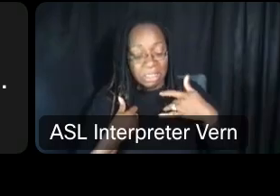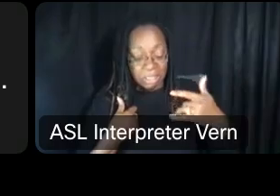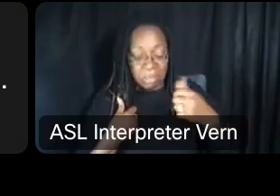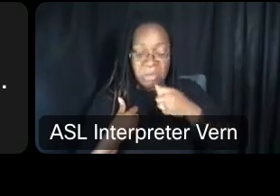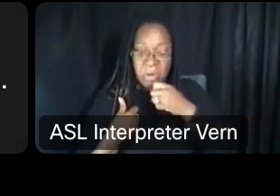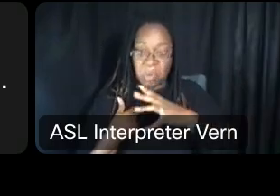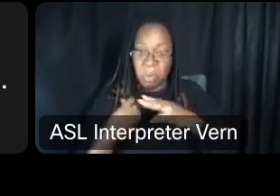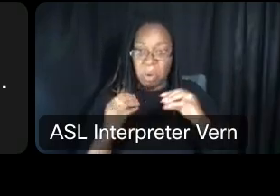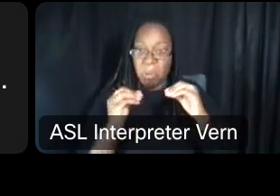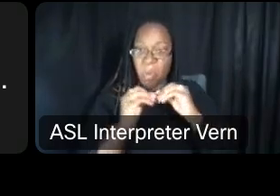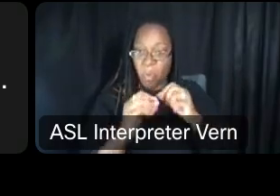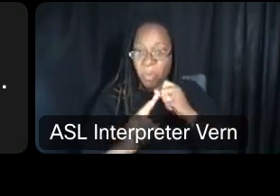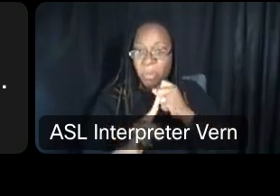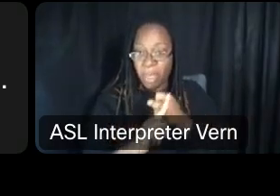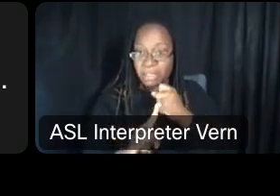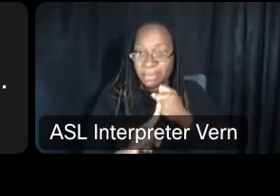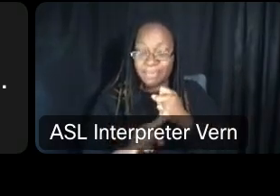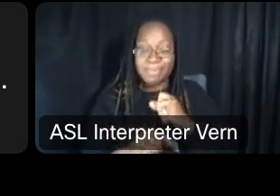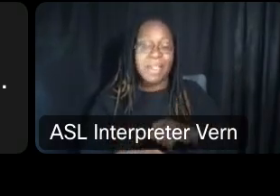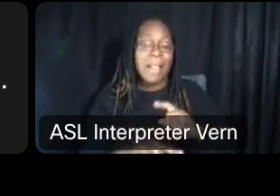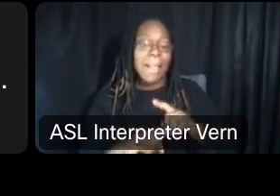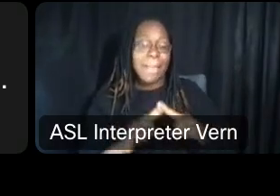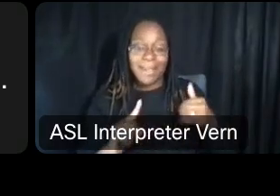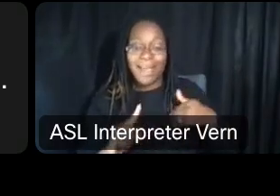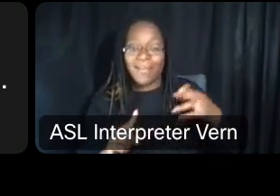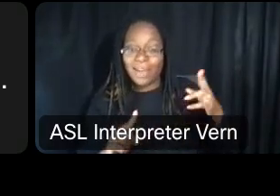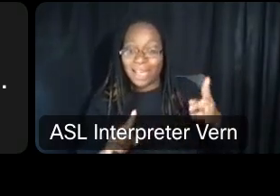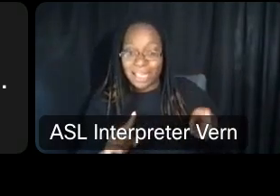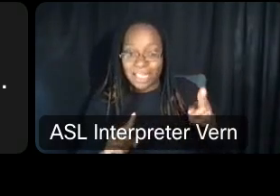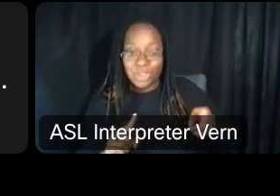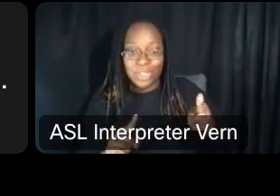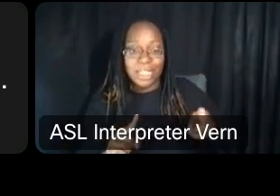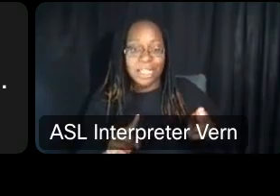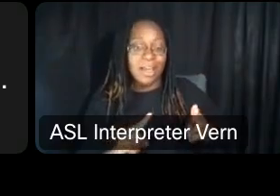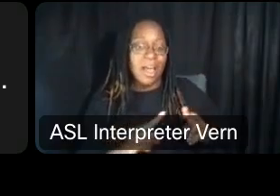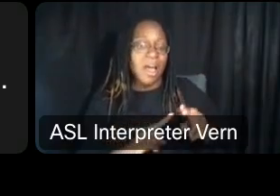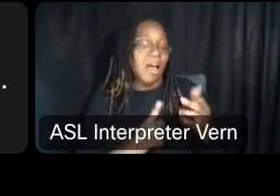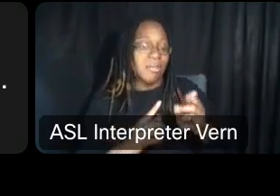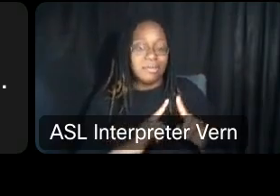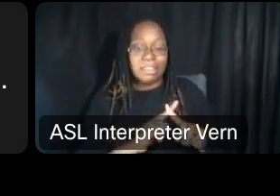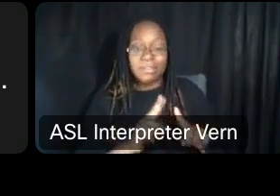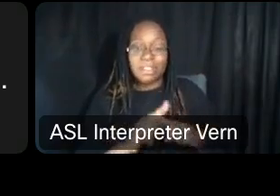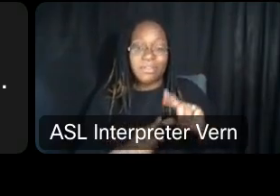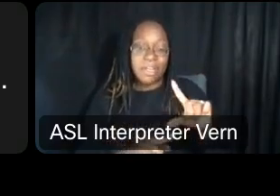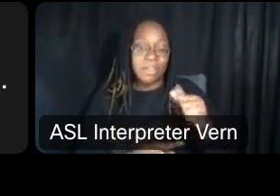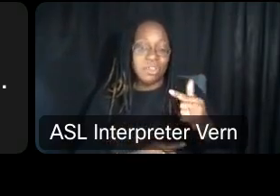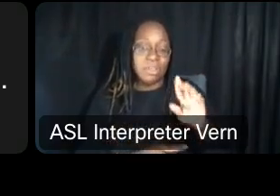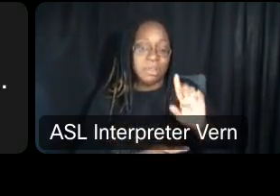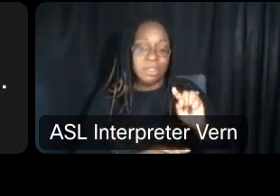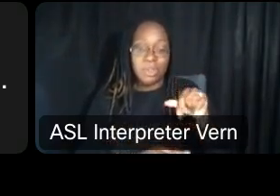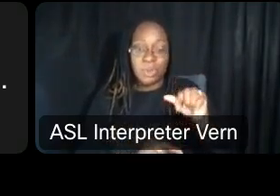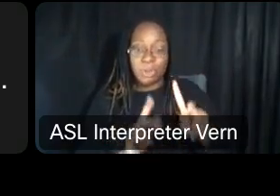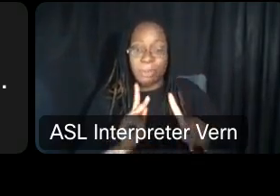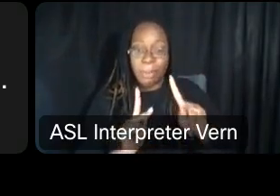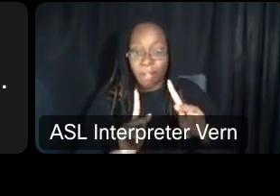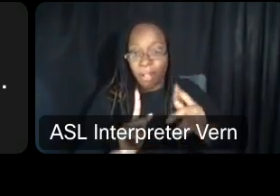impacted, but also because there is a history of erasure of LGBTQ people in research. And